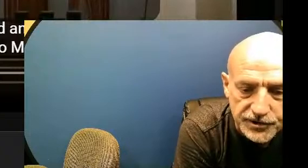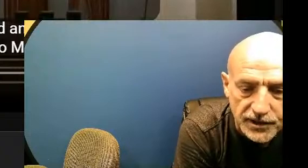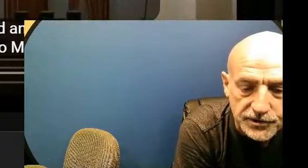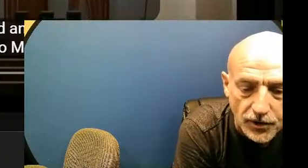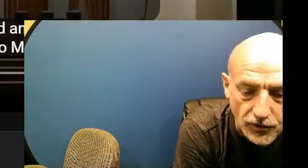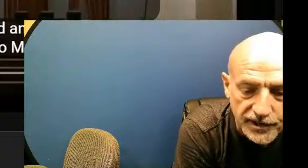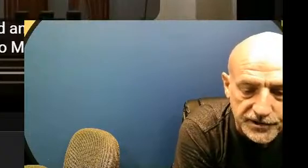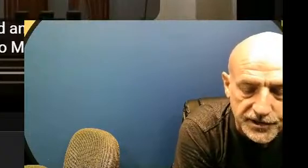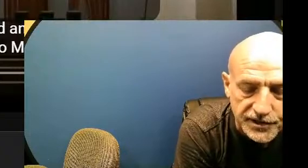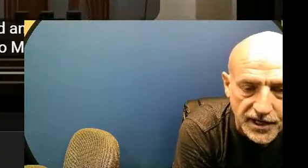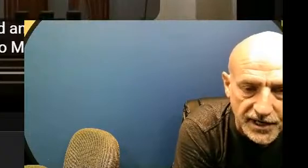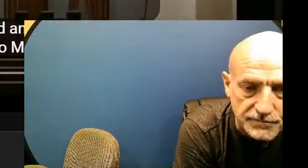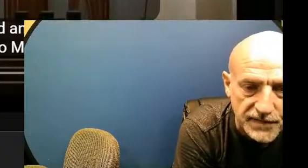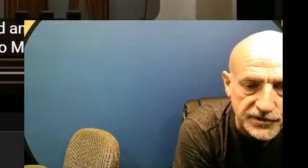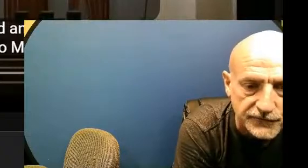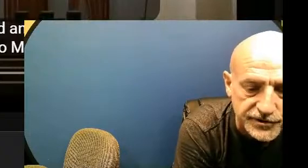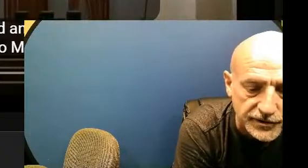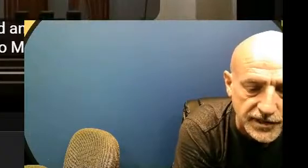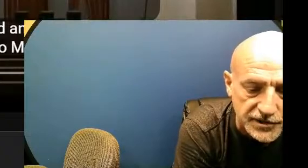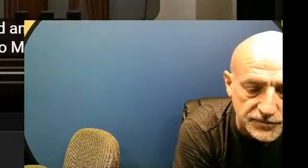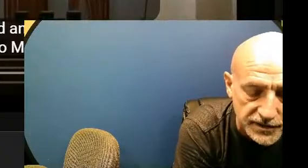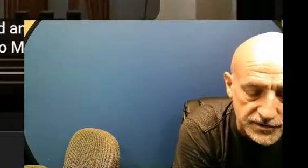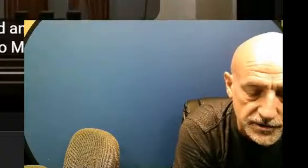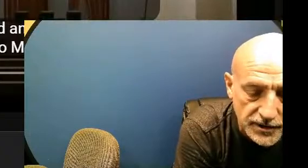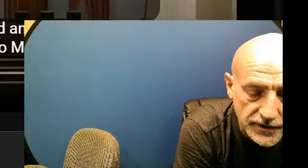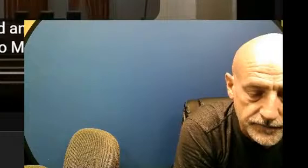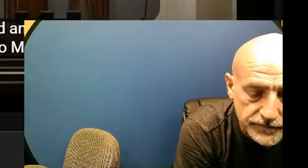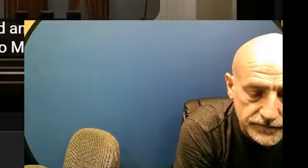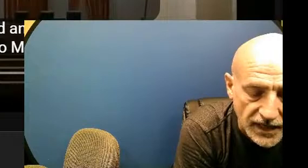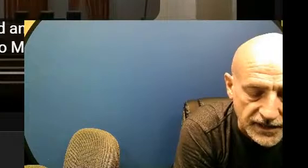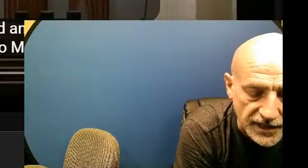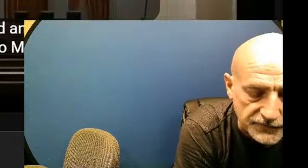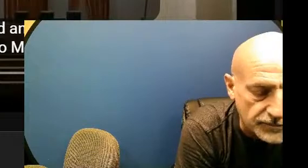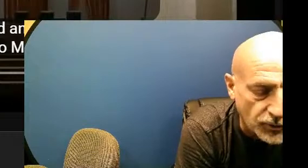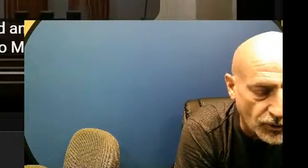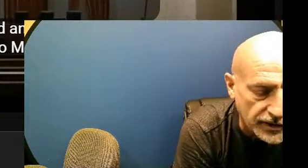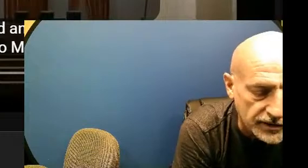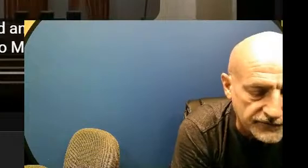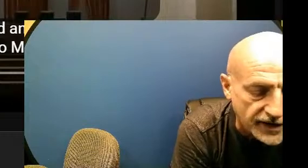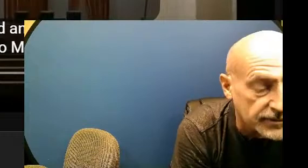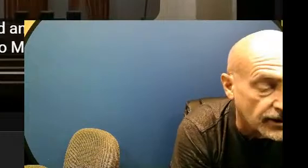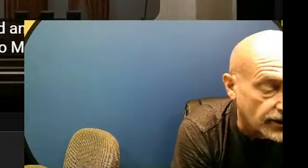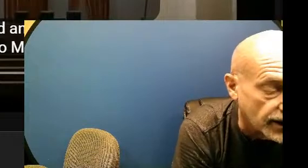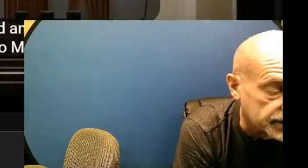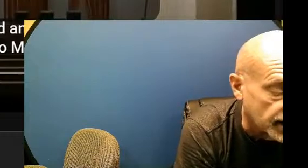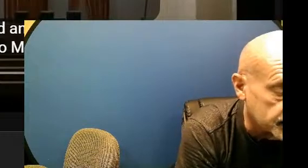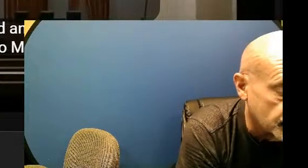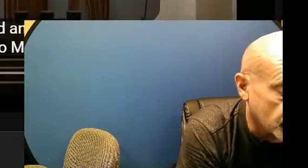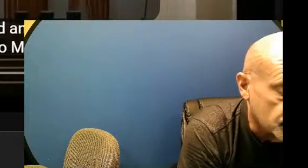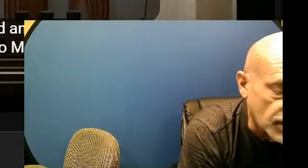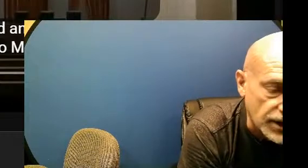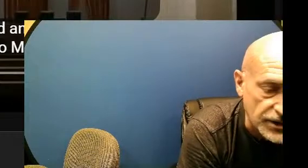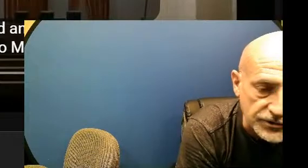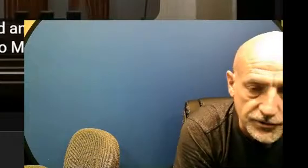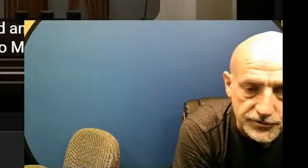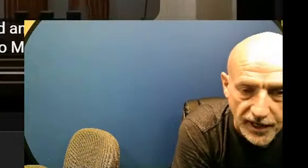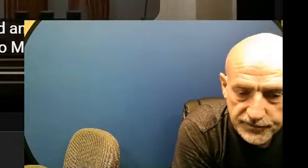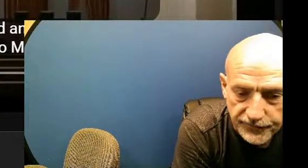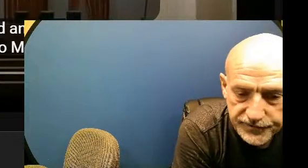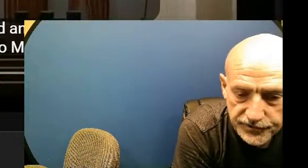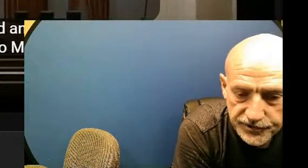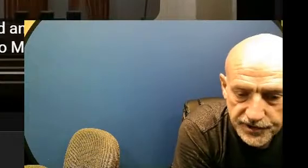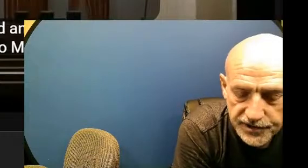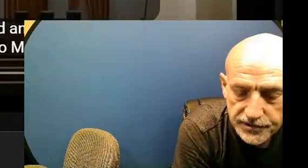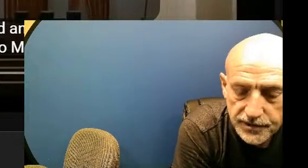of association only exists as a means of facilitating speech. And that's very important in the family law context, because there are two